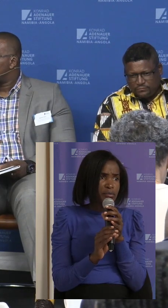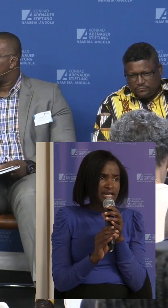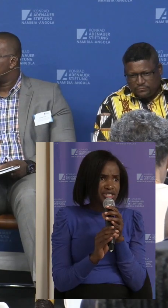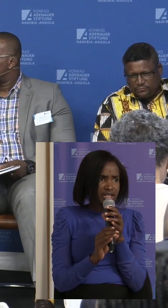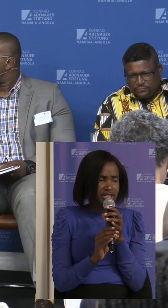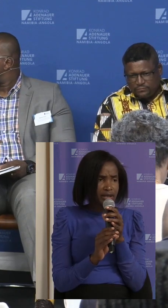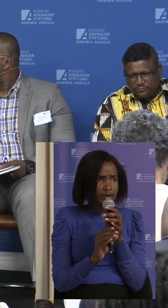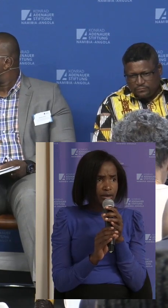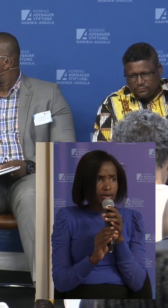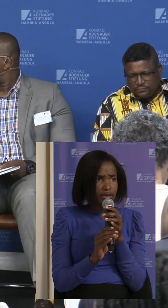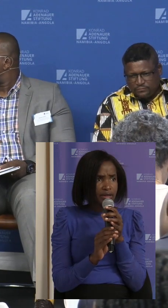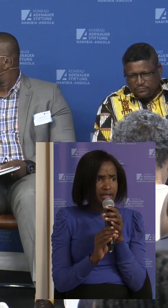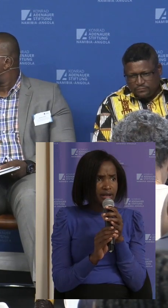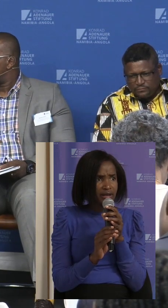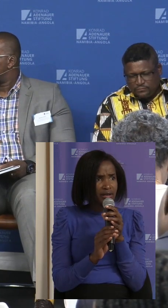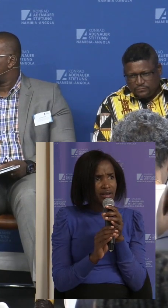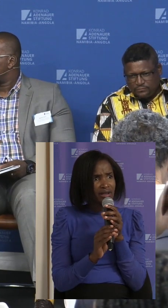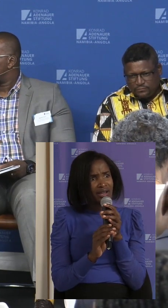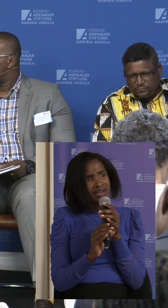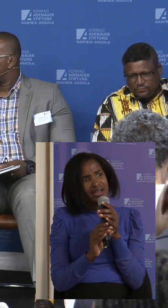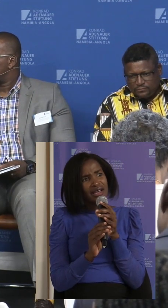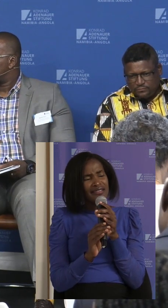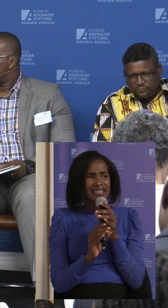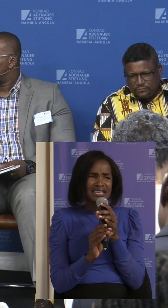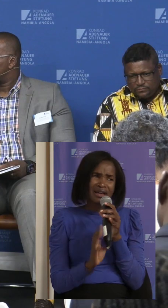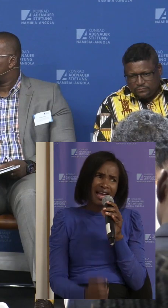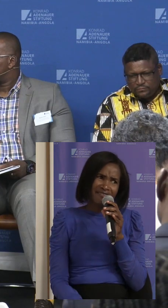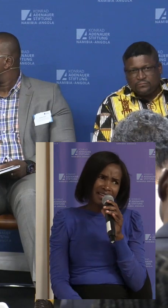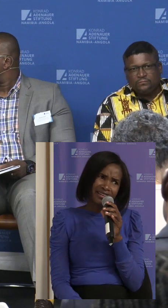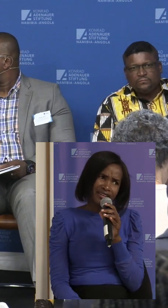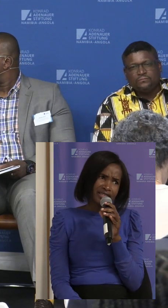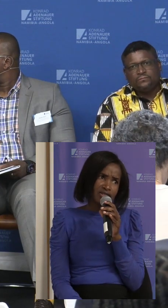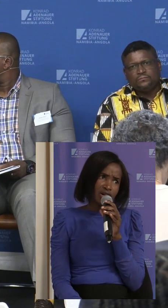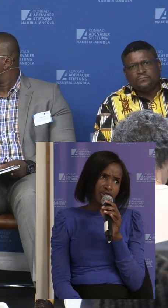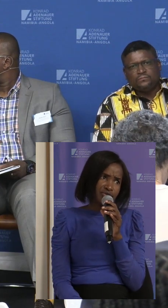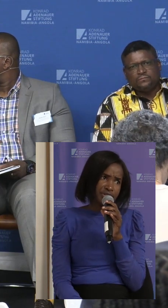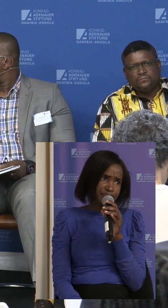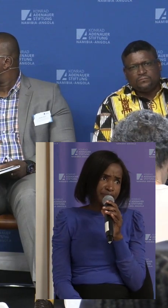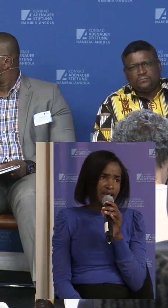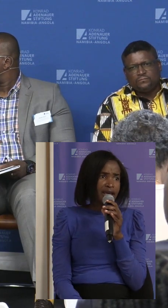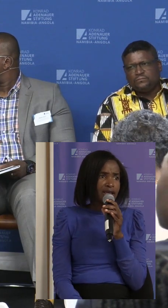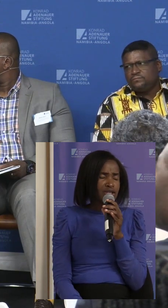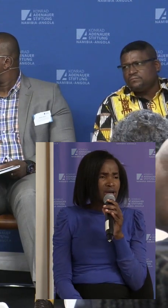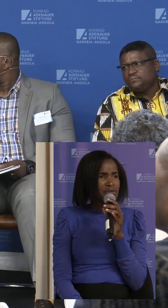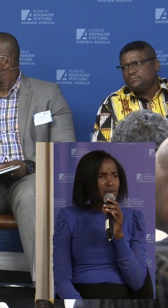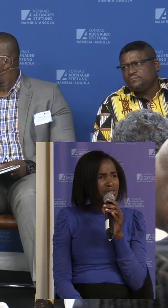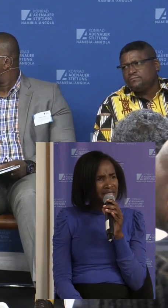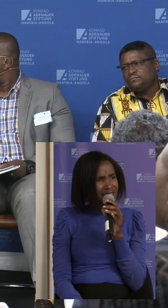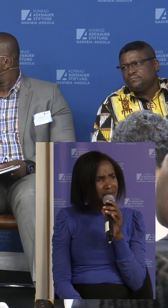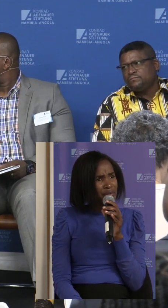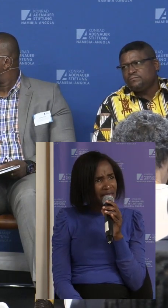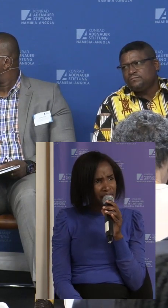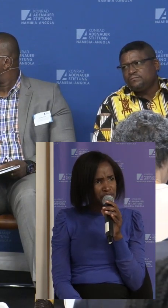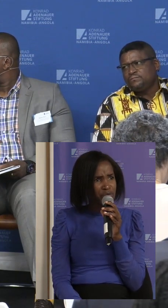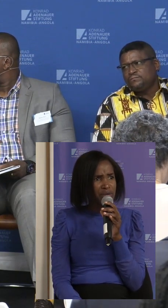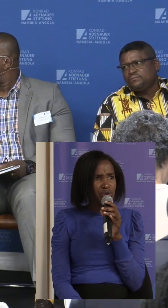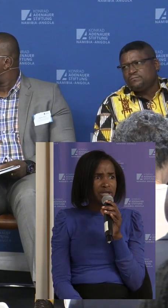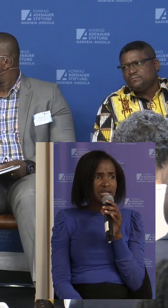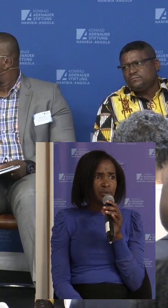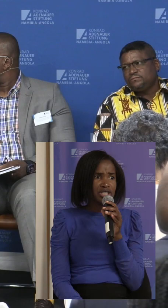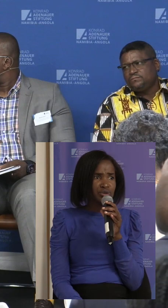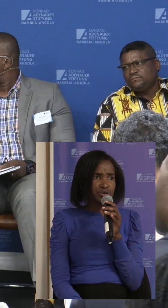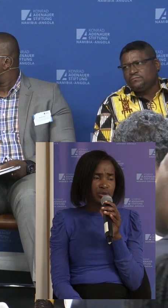we mentioned that there's a high failure rate in our country. So I'm now thinking perhaps